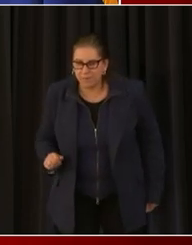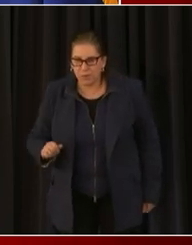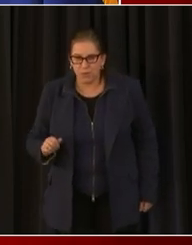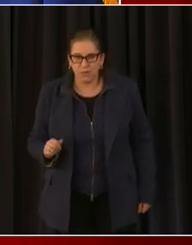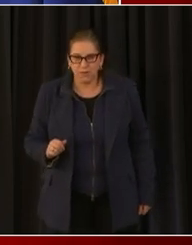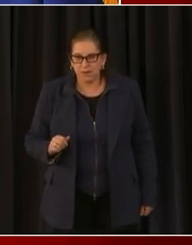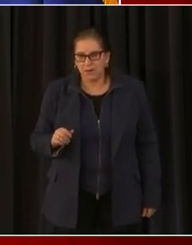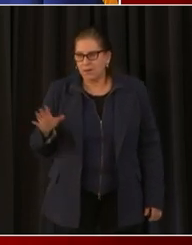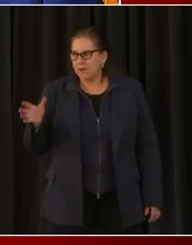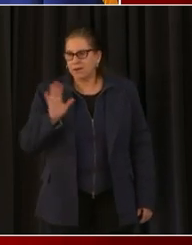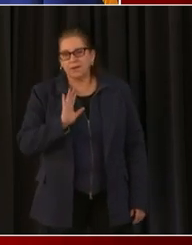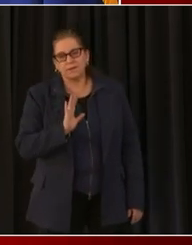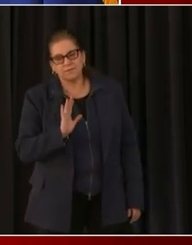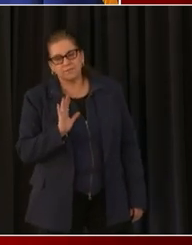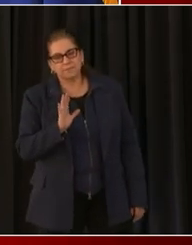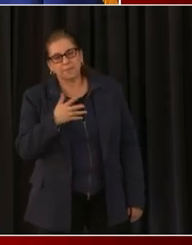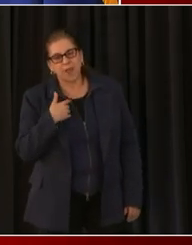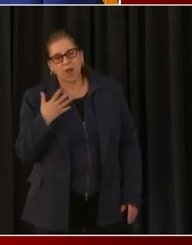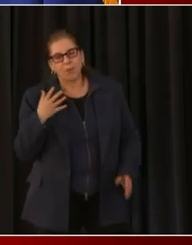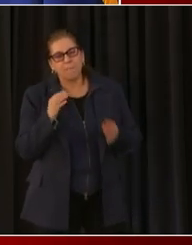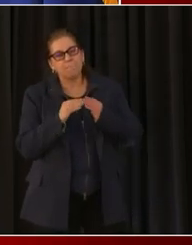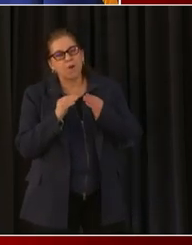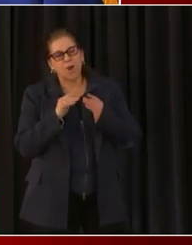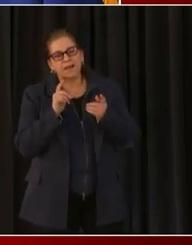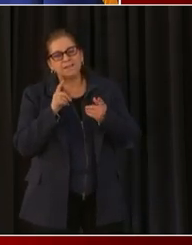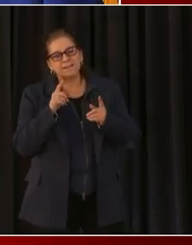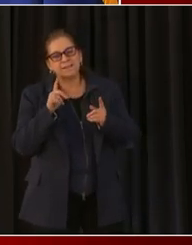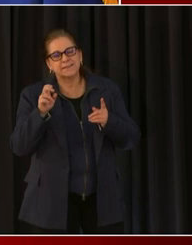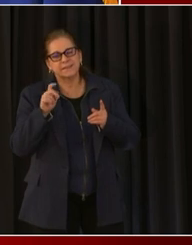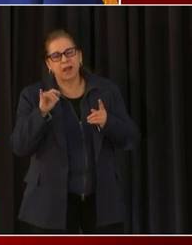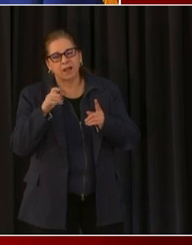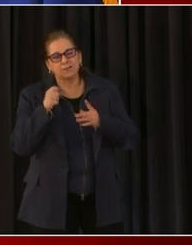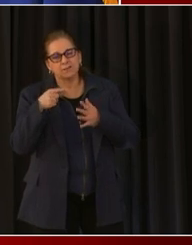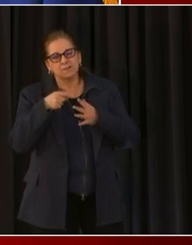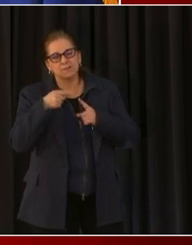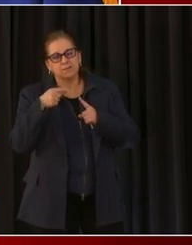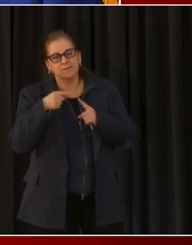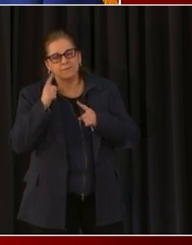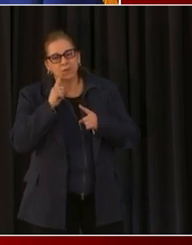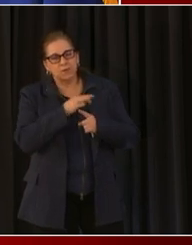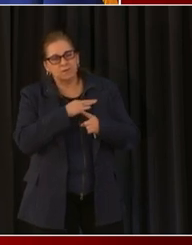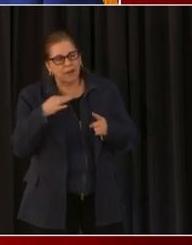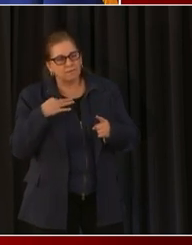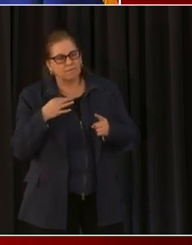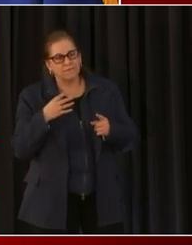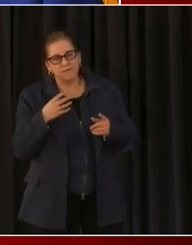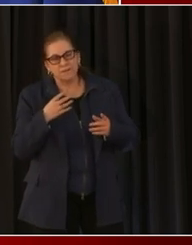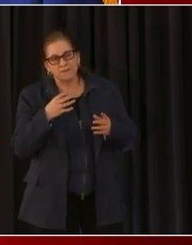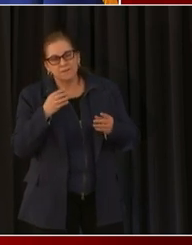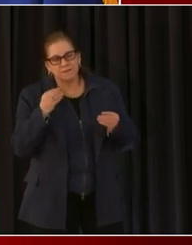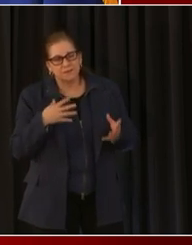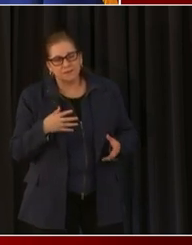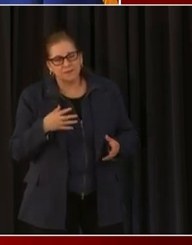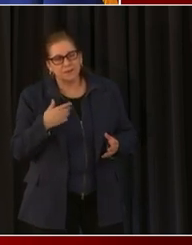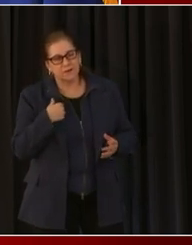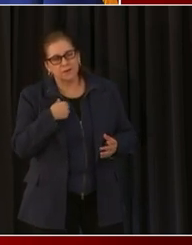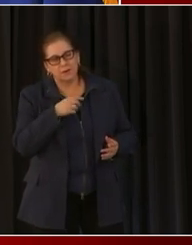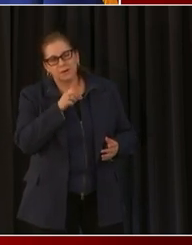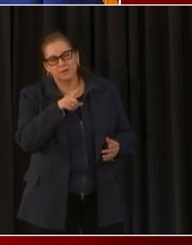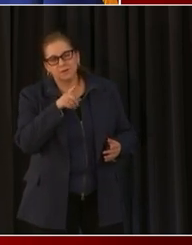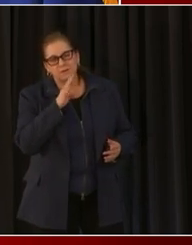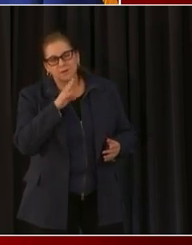accordingly. Do you have any more details on staffing for this? I mean, do you anticipate, I know you talked a little bit